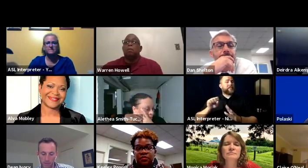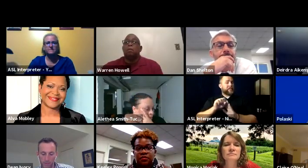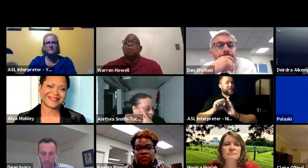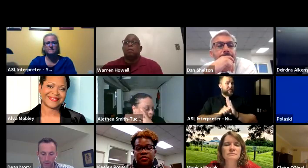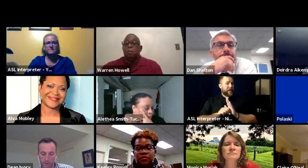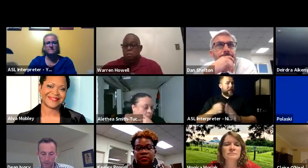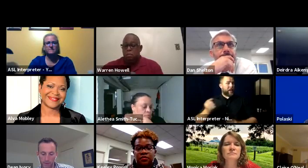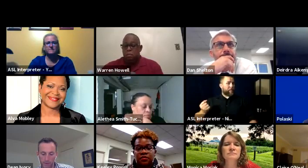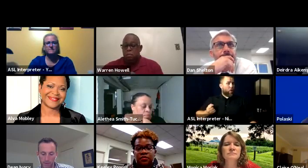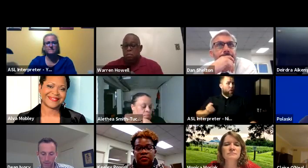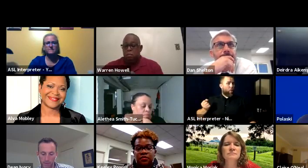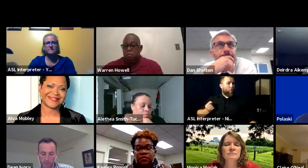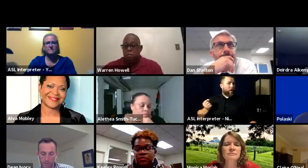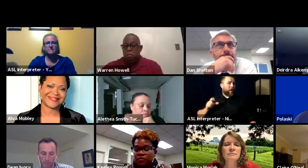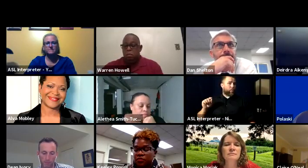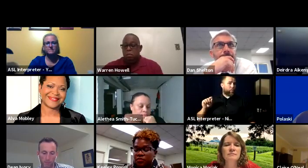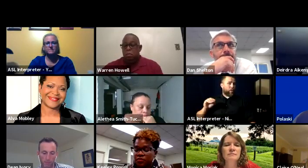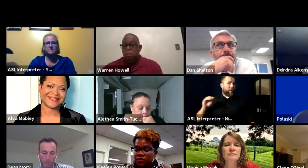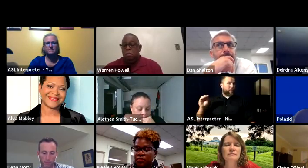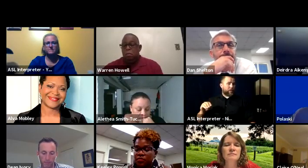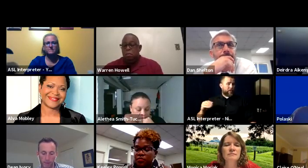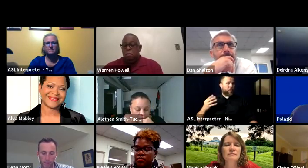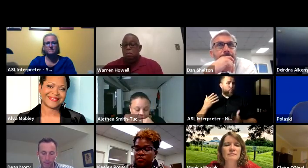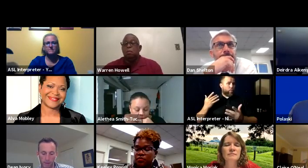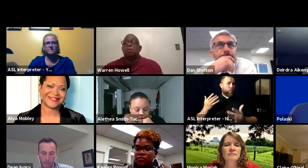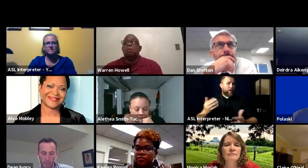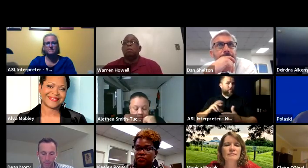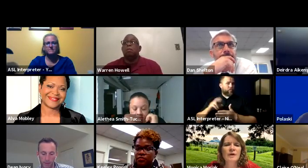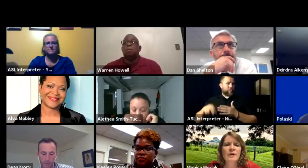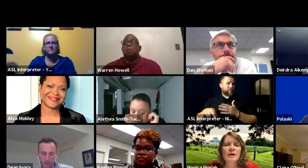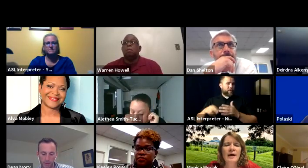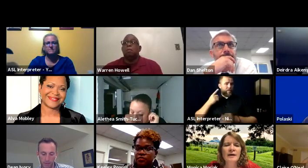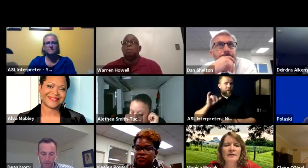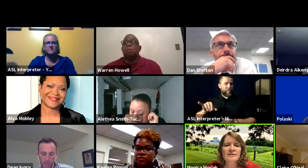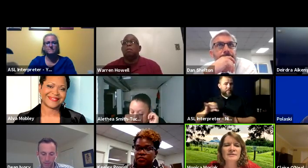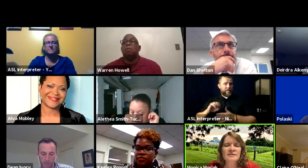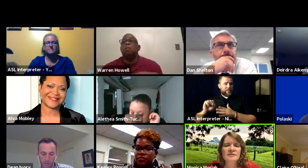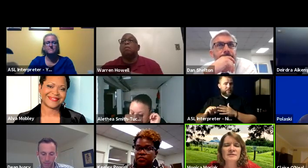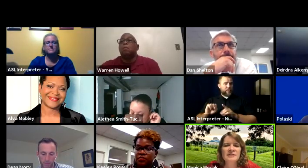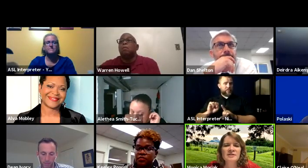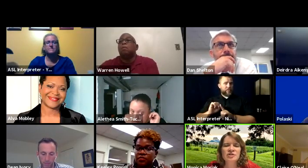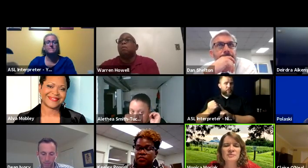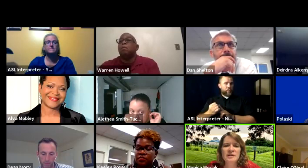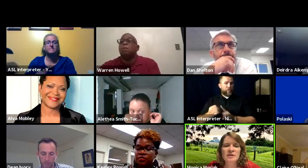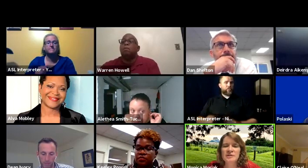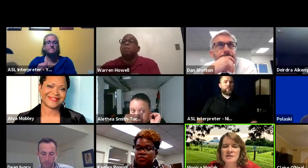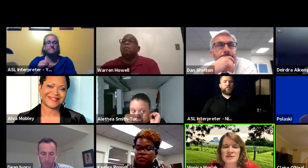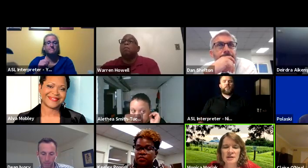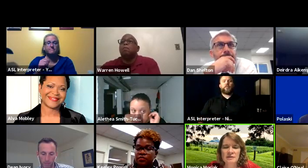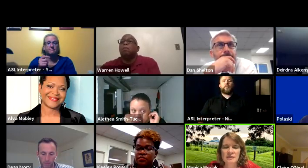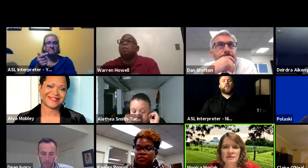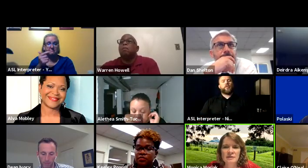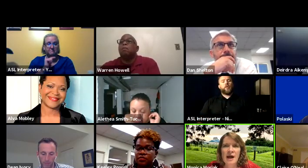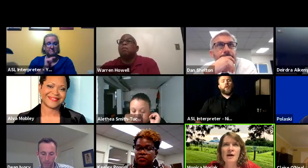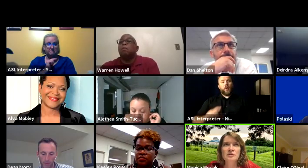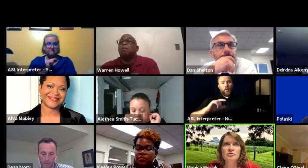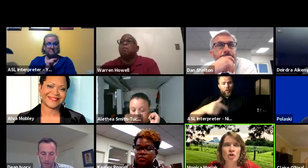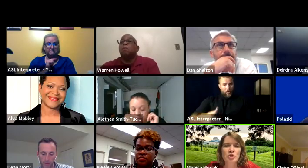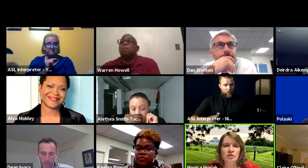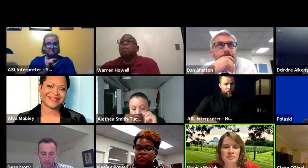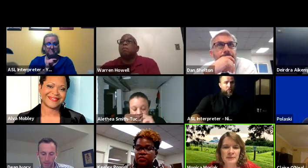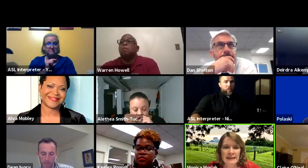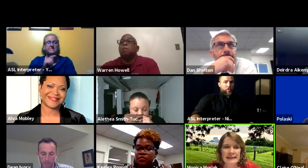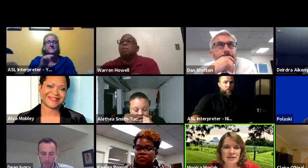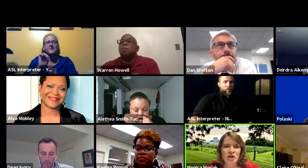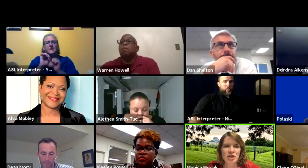the outcome of that situation. How does this get distributed, or how do